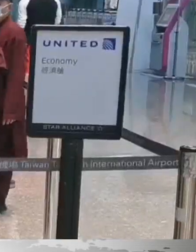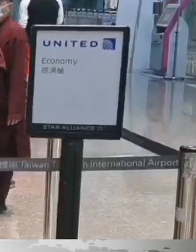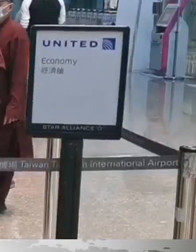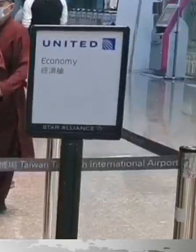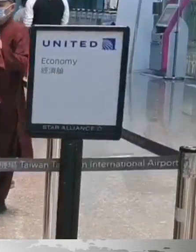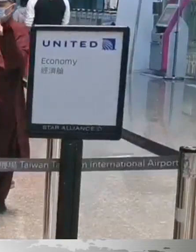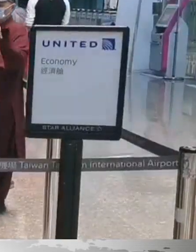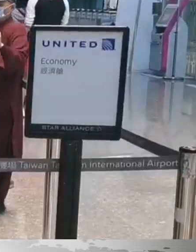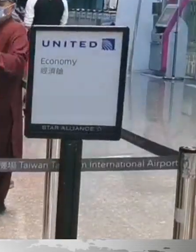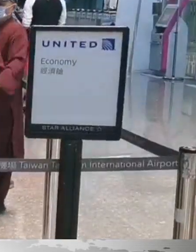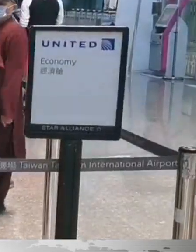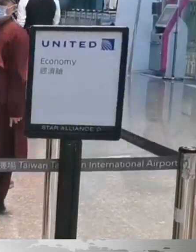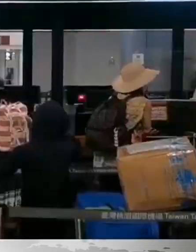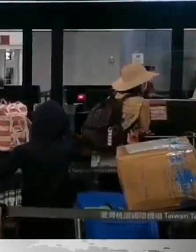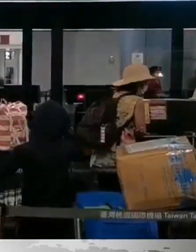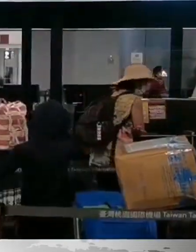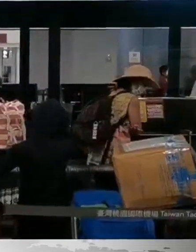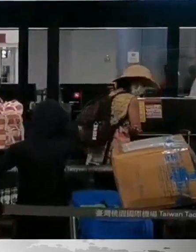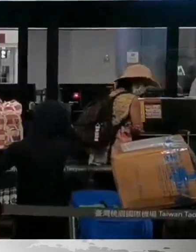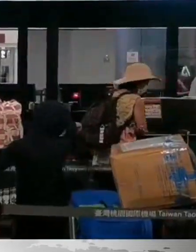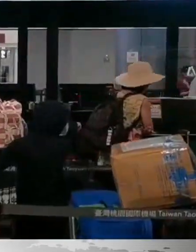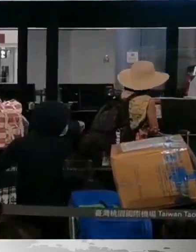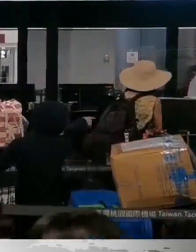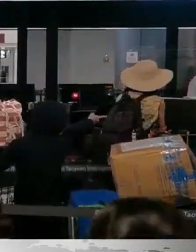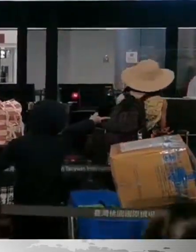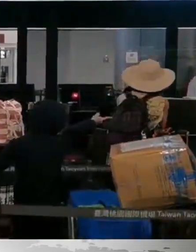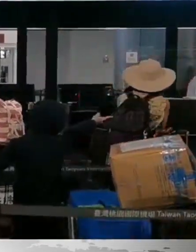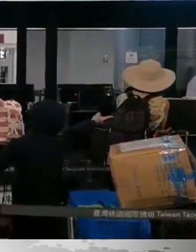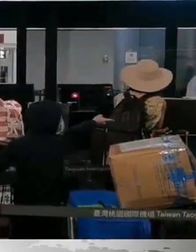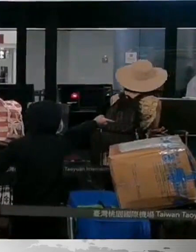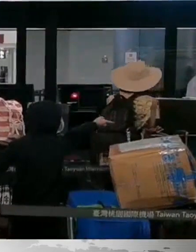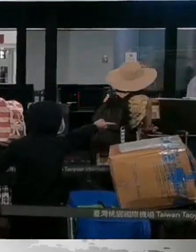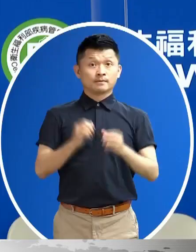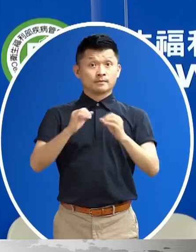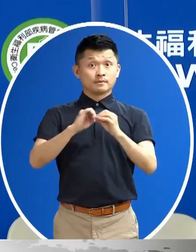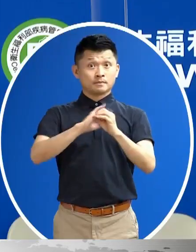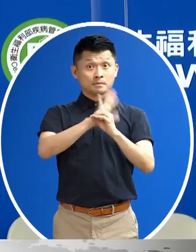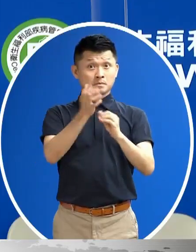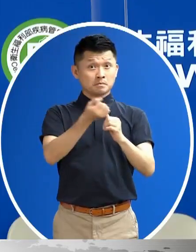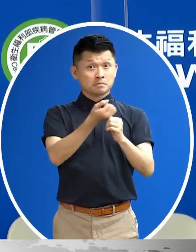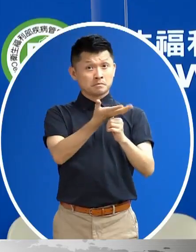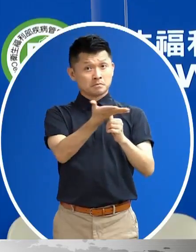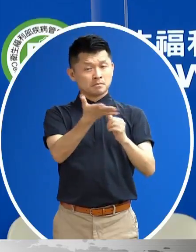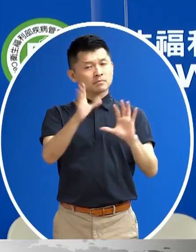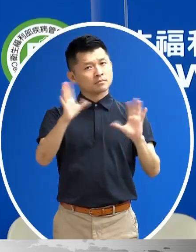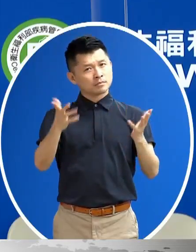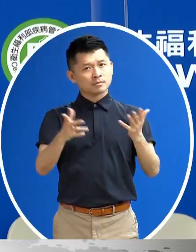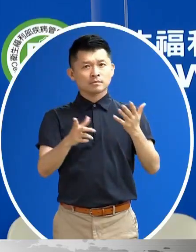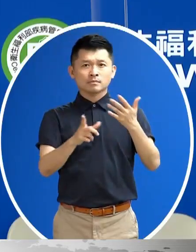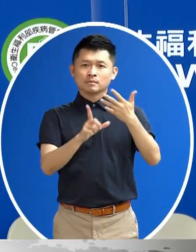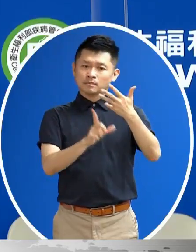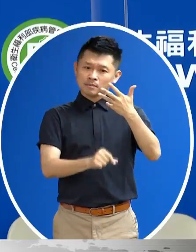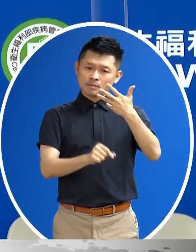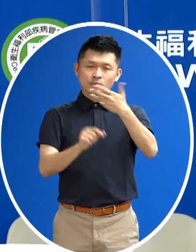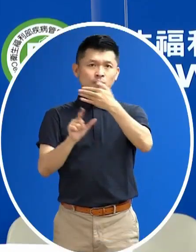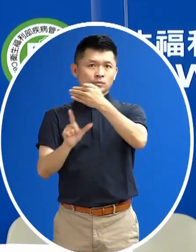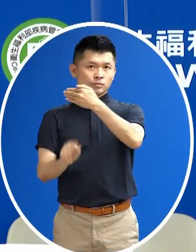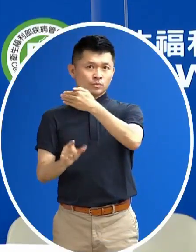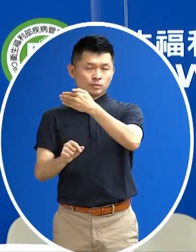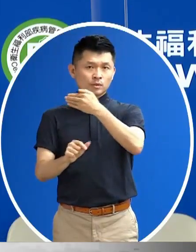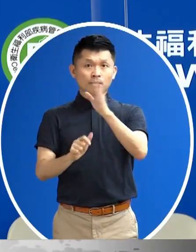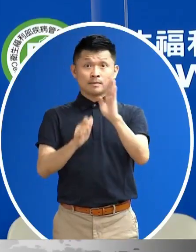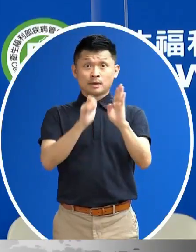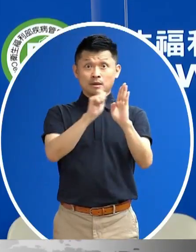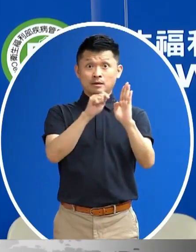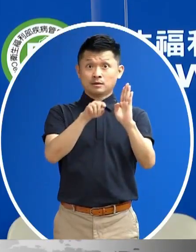wave in August, but reckons it won't be as big as the recent one. We've always said that between August